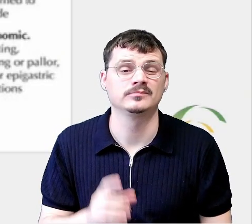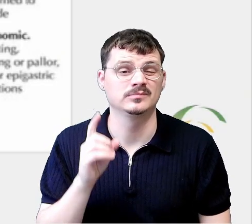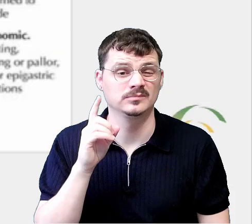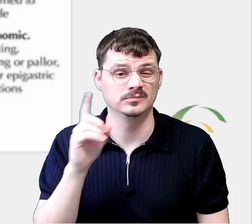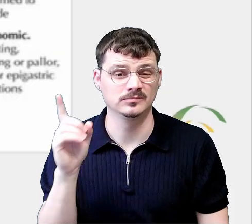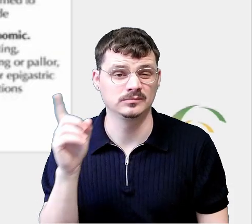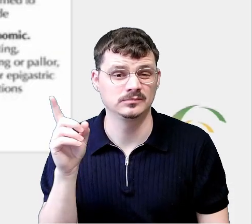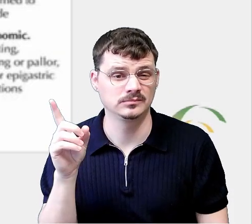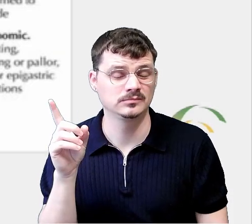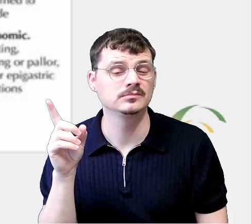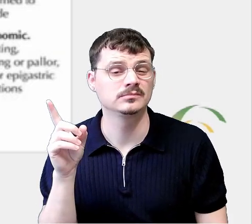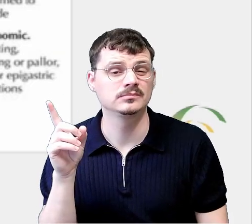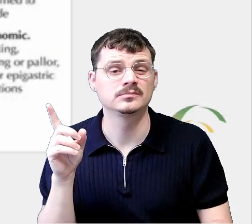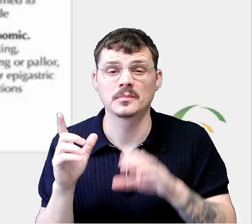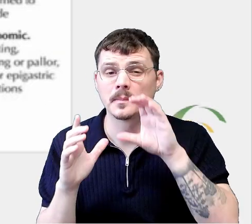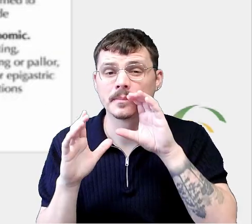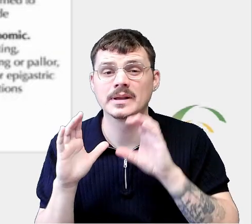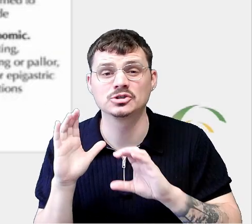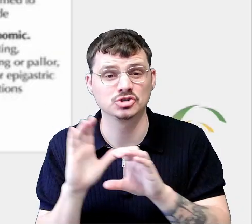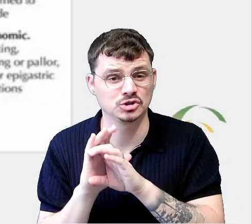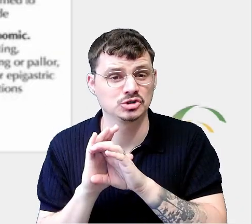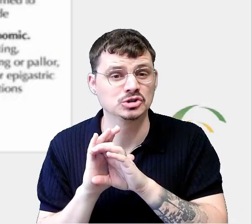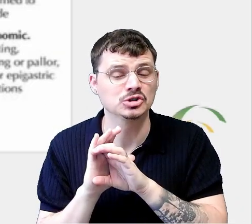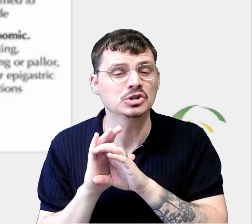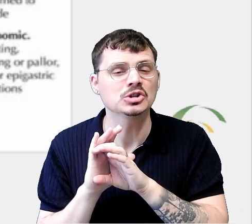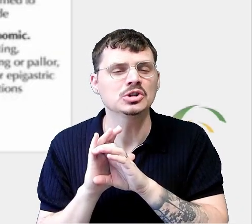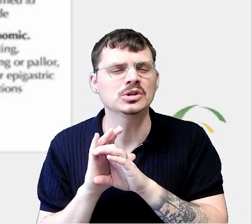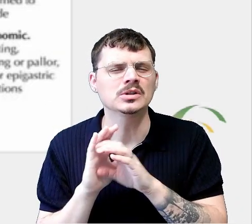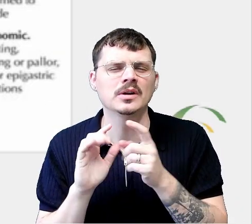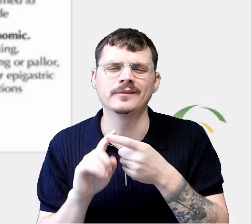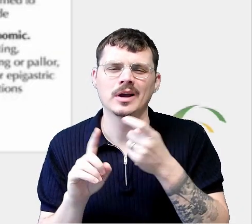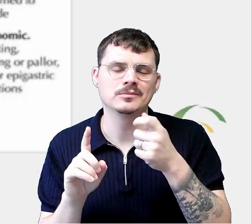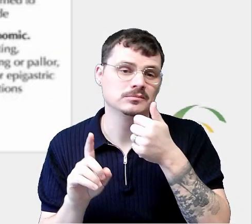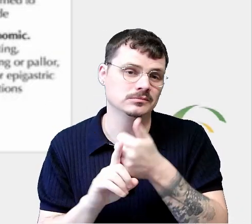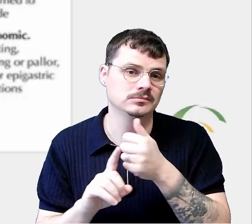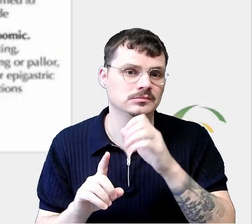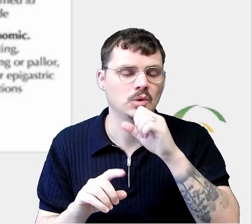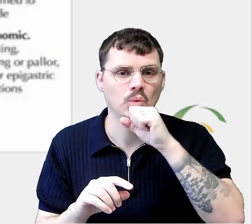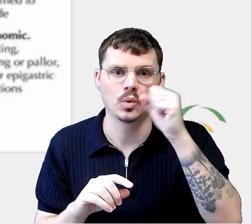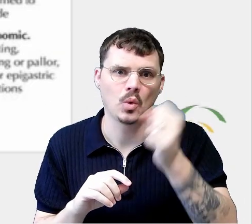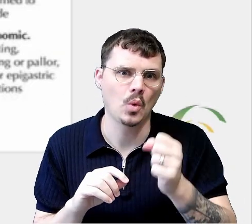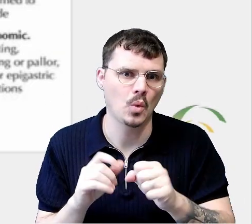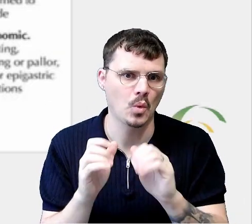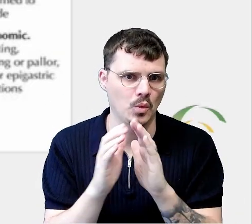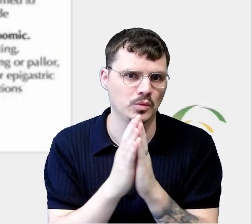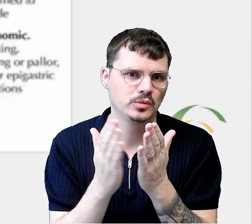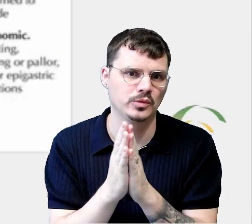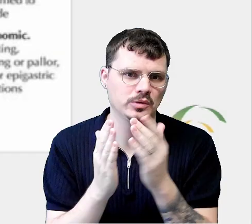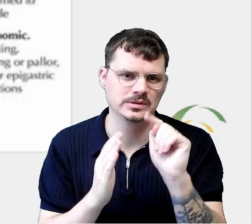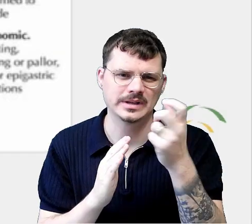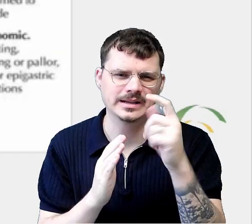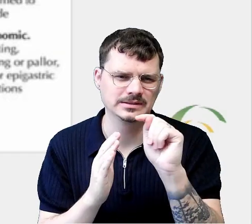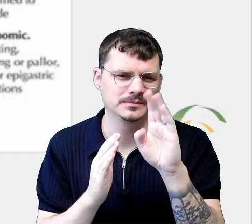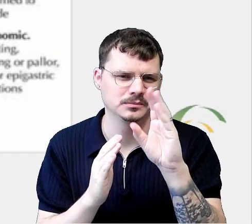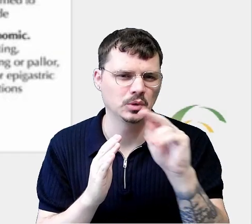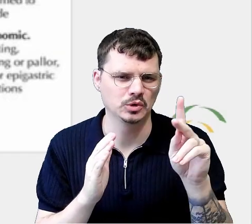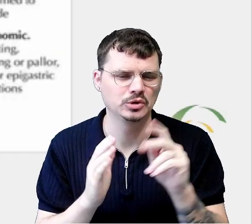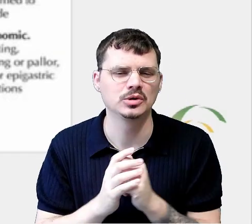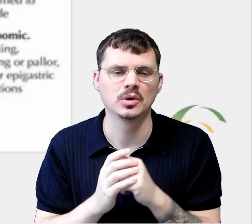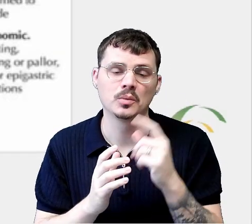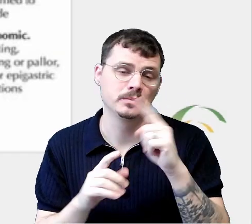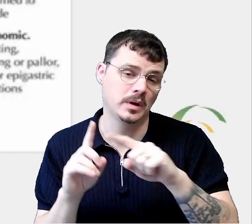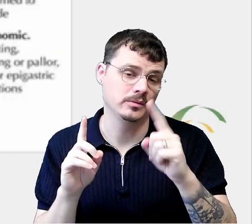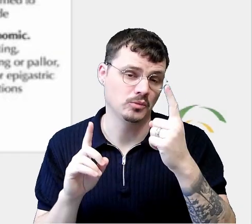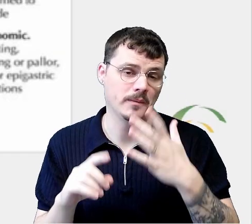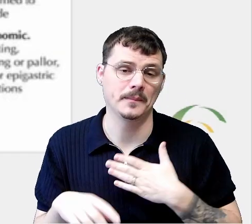This particular picture is from a very old classic textbook that is one